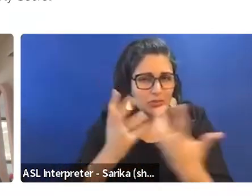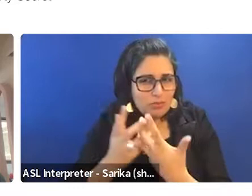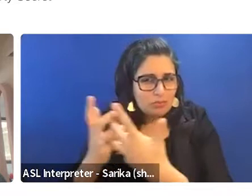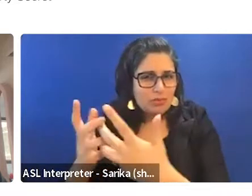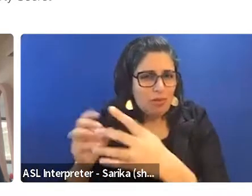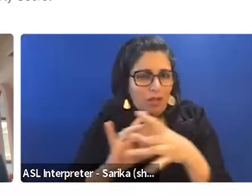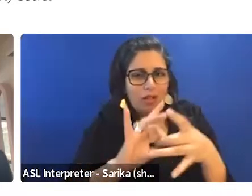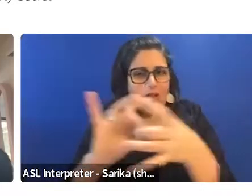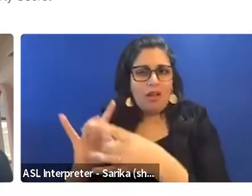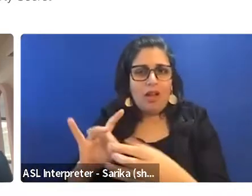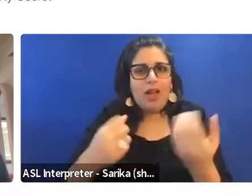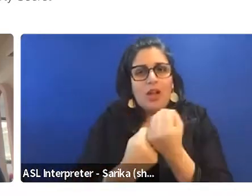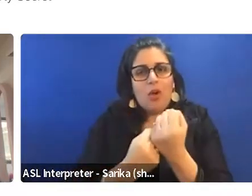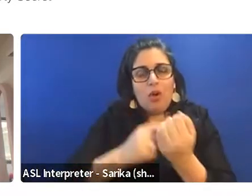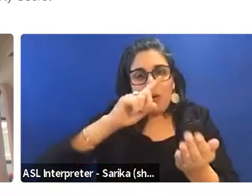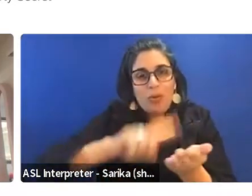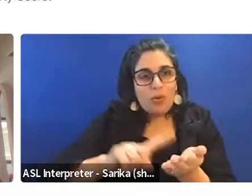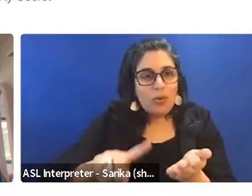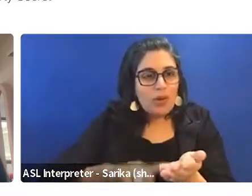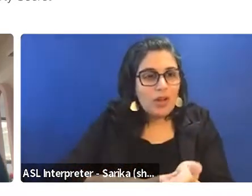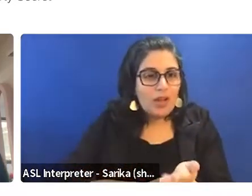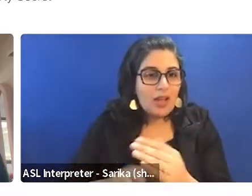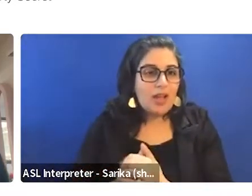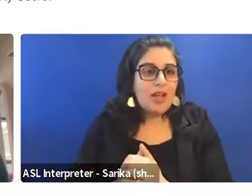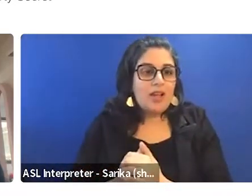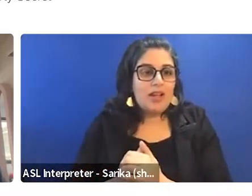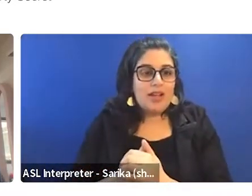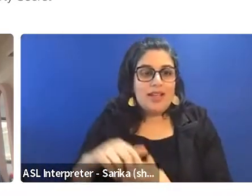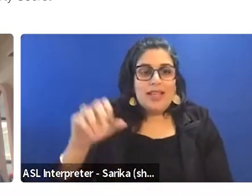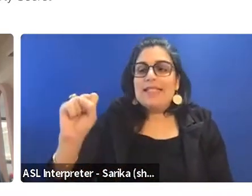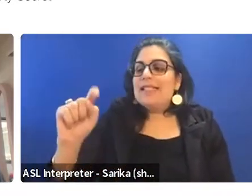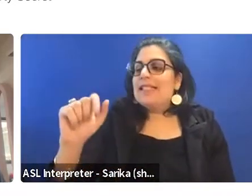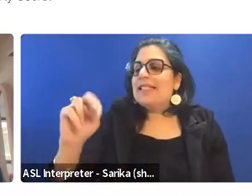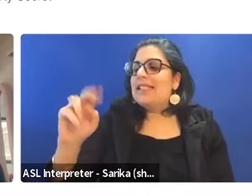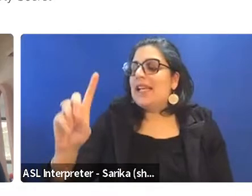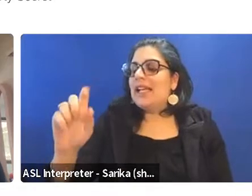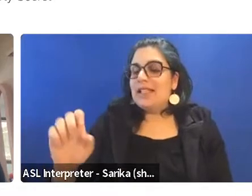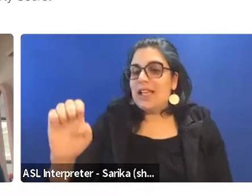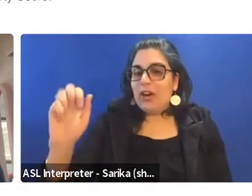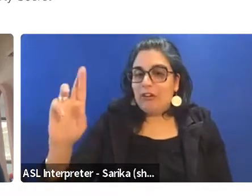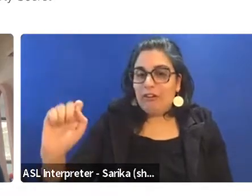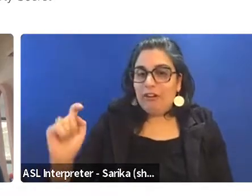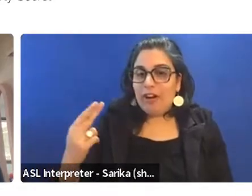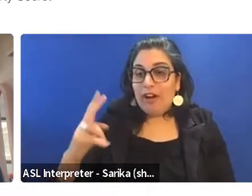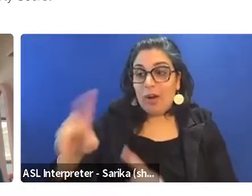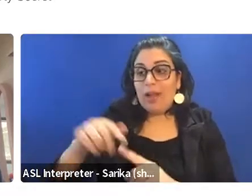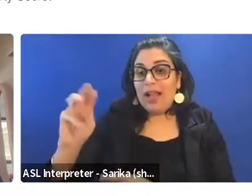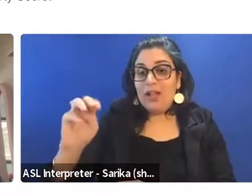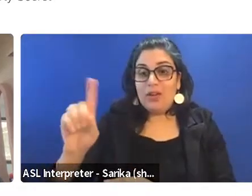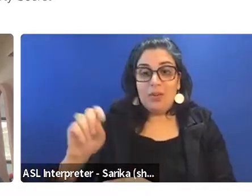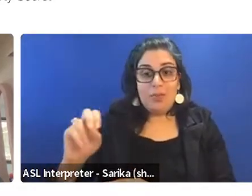support a research that Stand Earth is working on, Stand Earth, around the Amazon deforestation